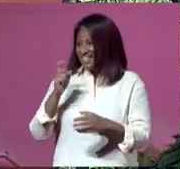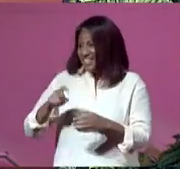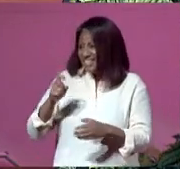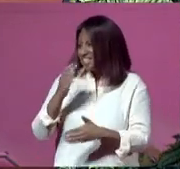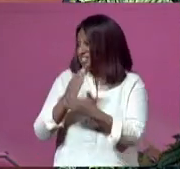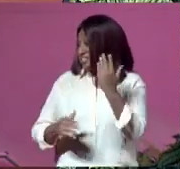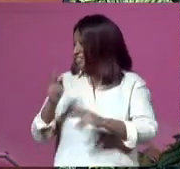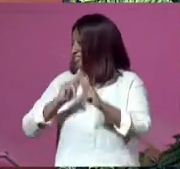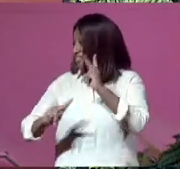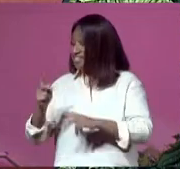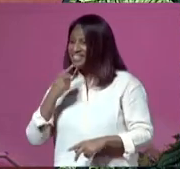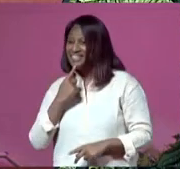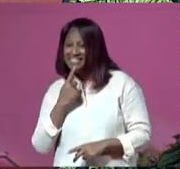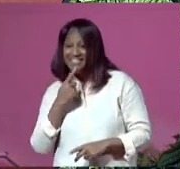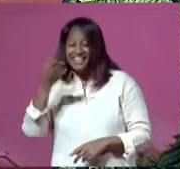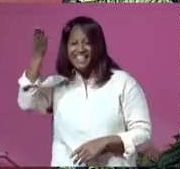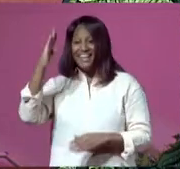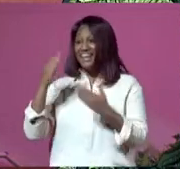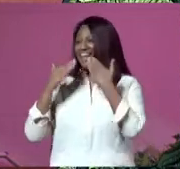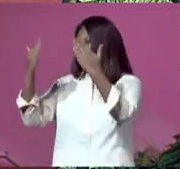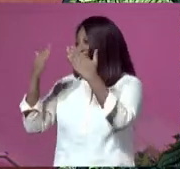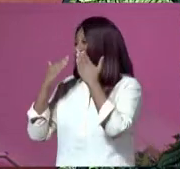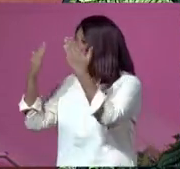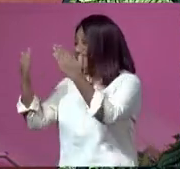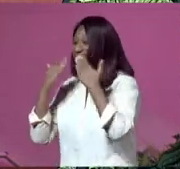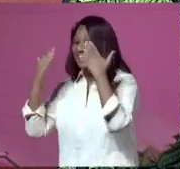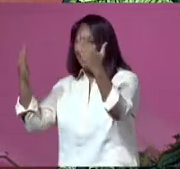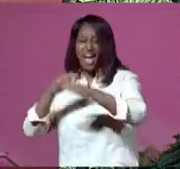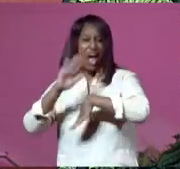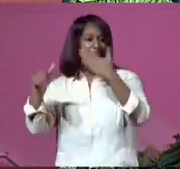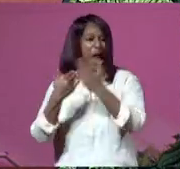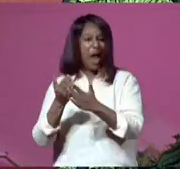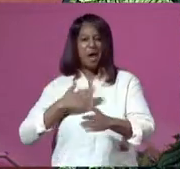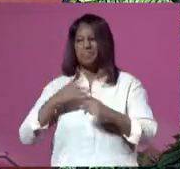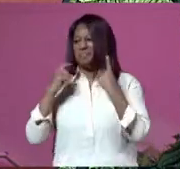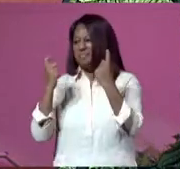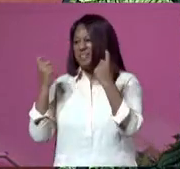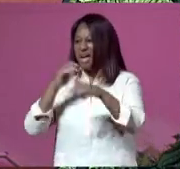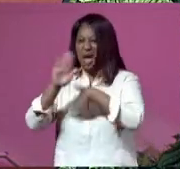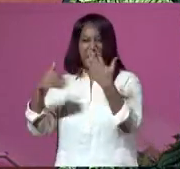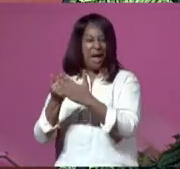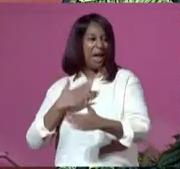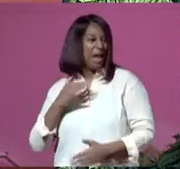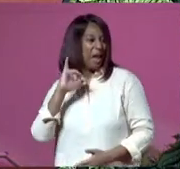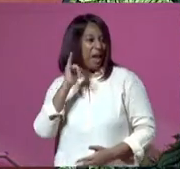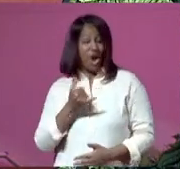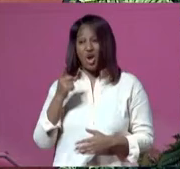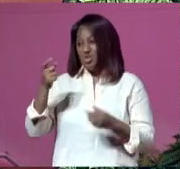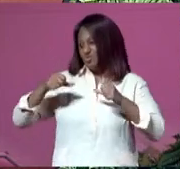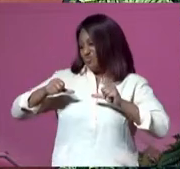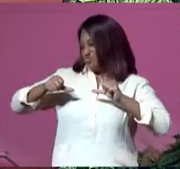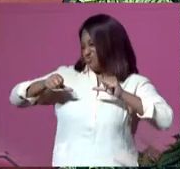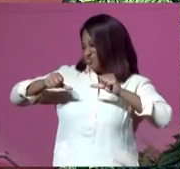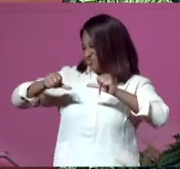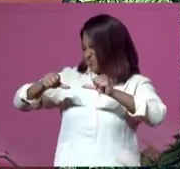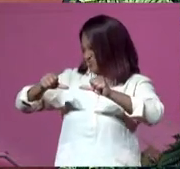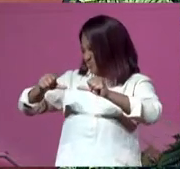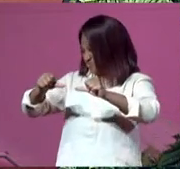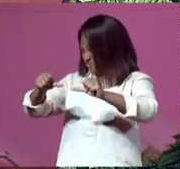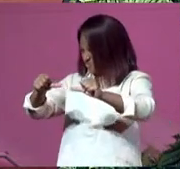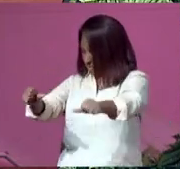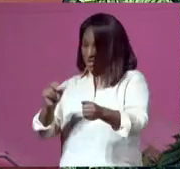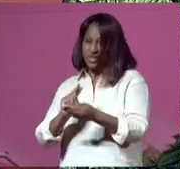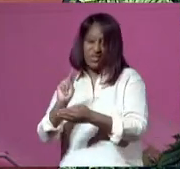I thank you that with my messed up, jacked up, unfixed up self, you still had me on your